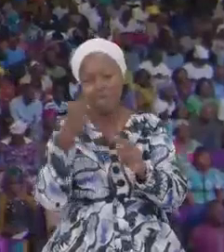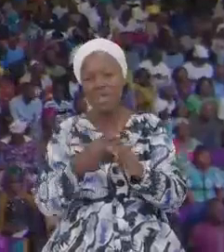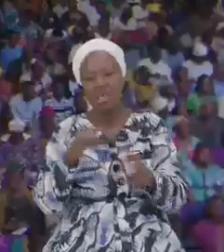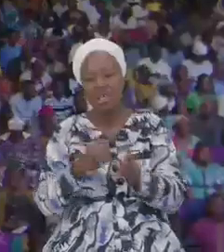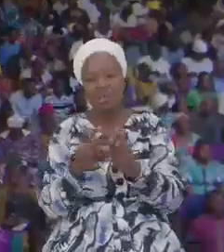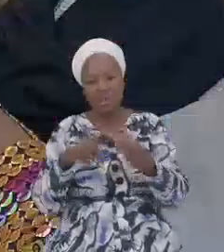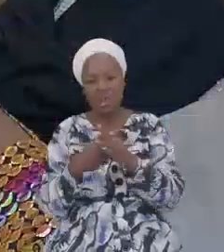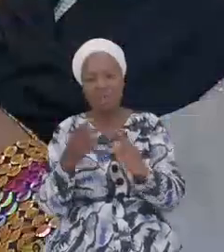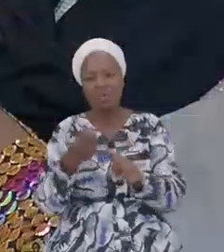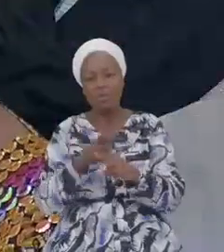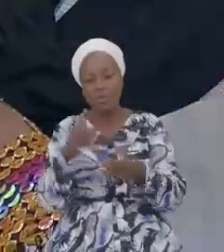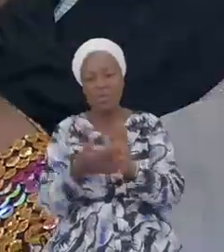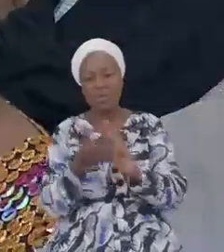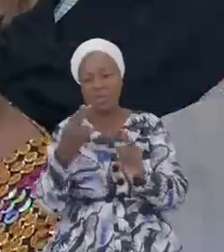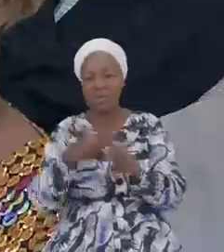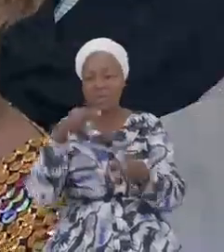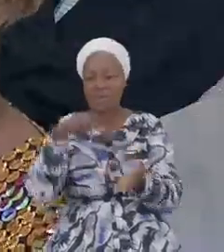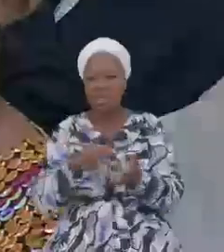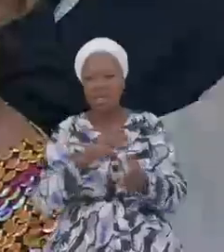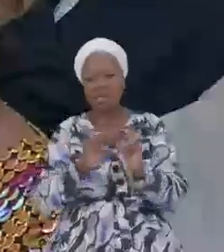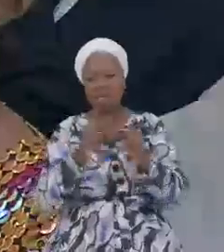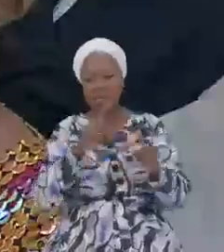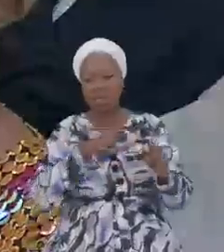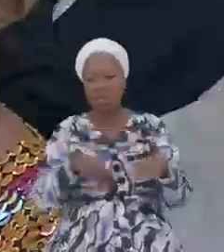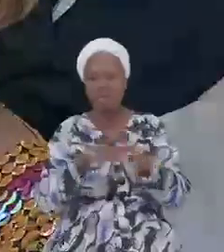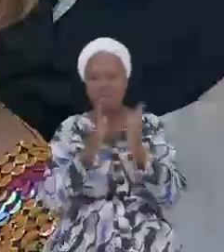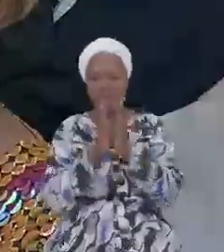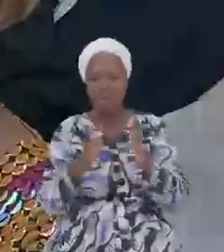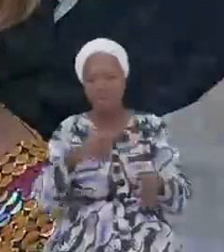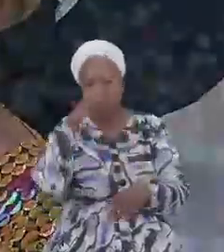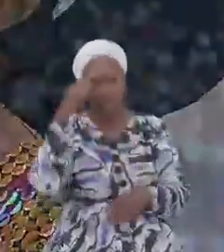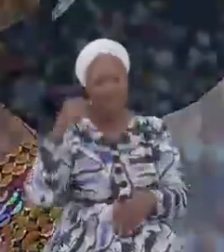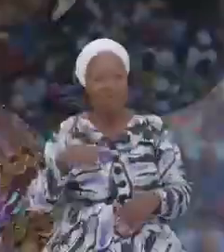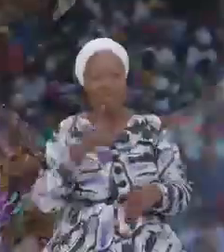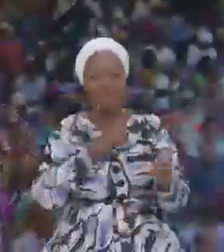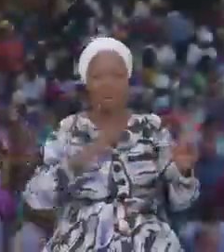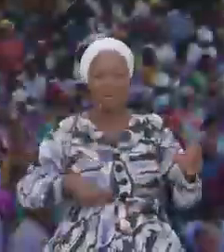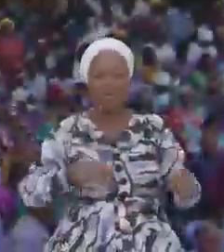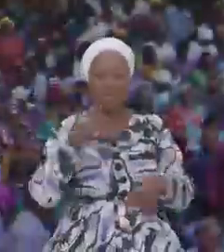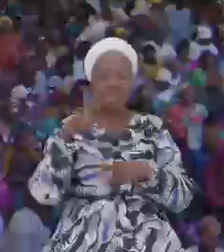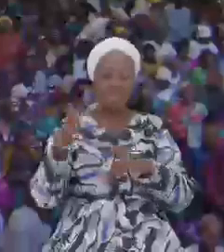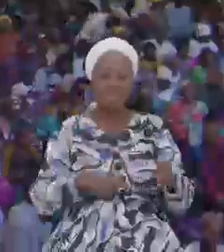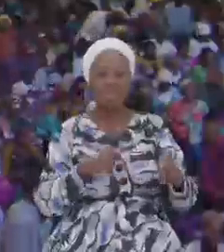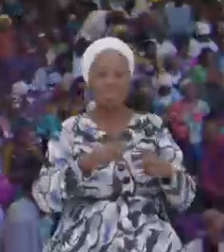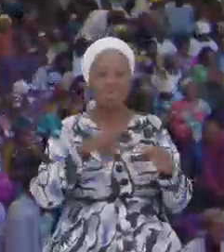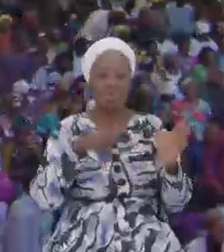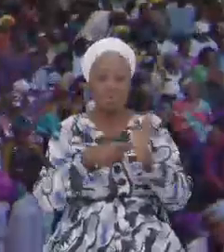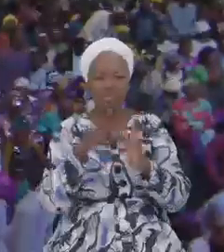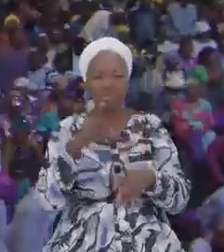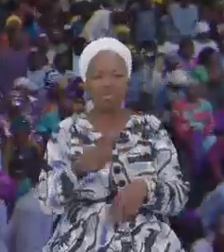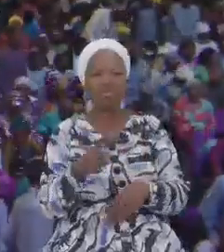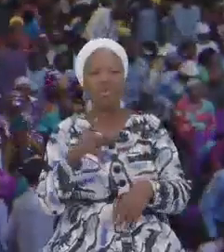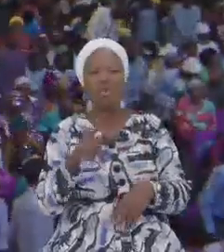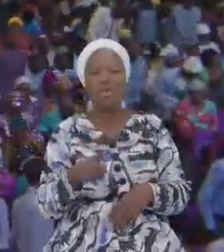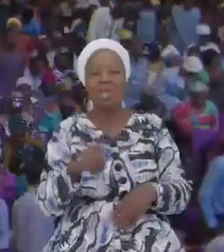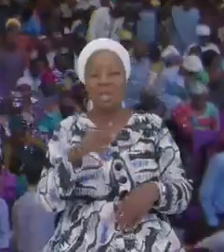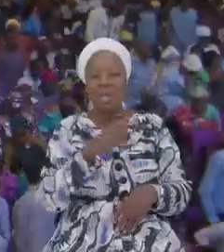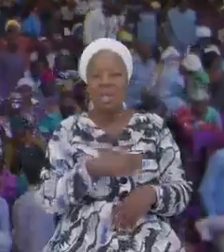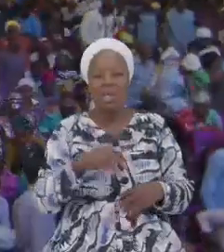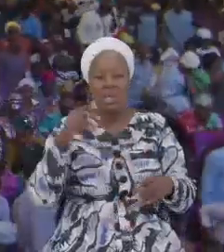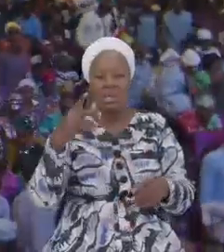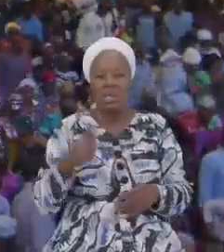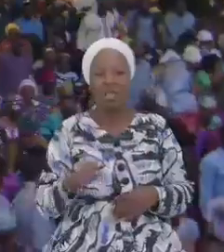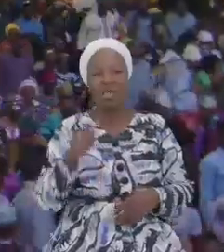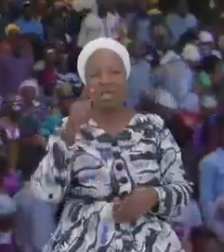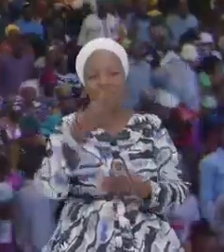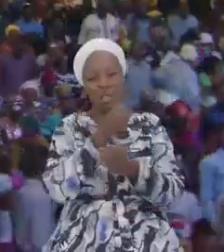you. Rise up now and talk to the Lord in prayer. Not hypocritical prayer, a prayer of conviction,